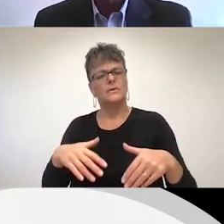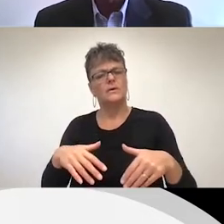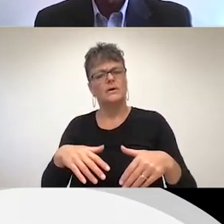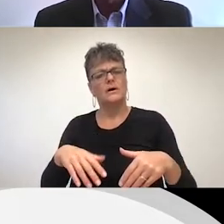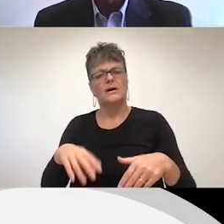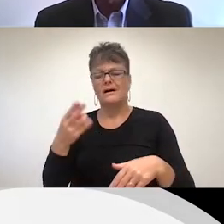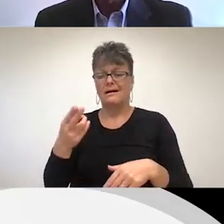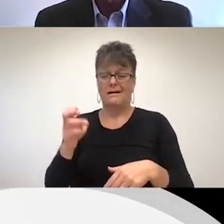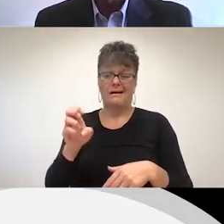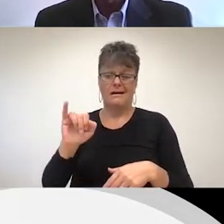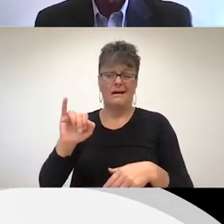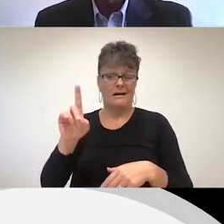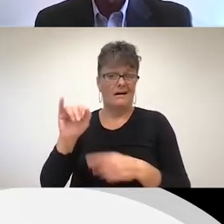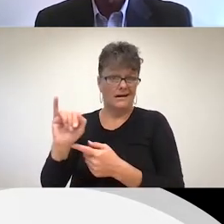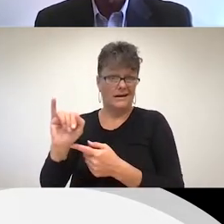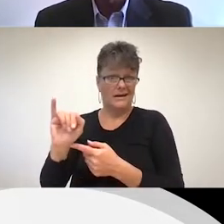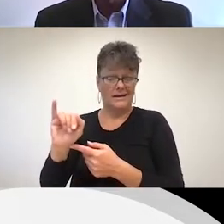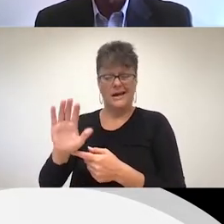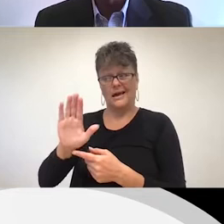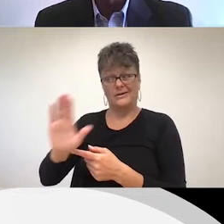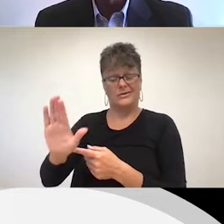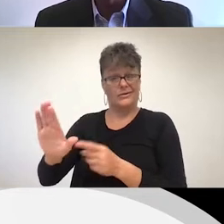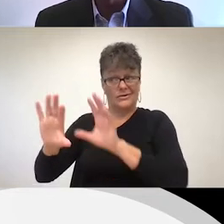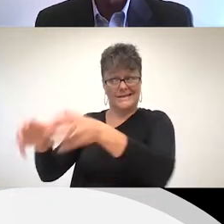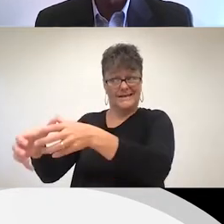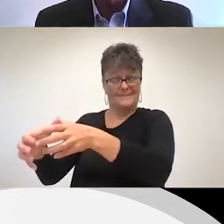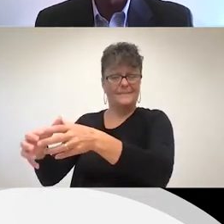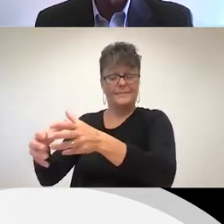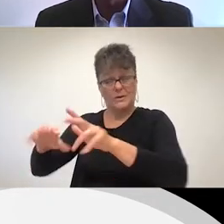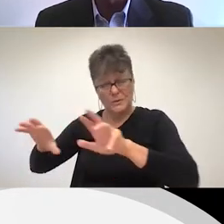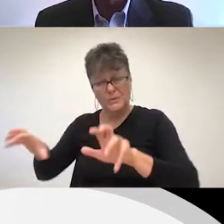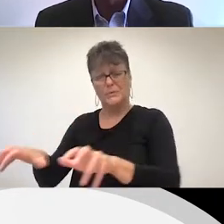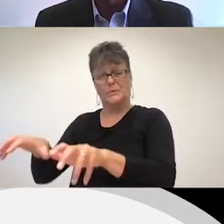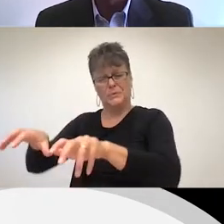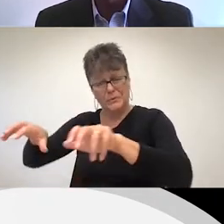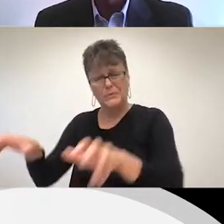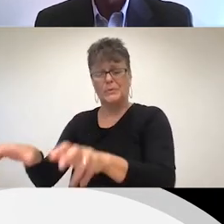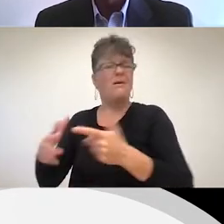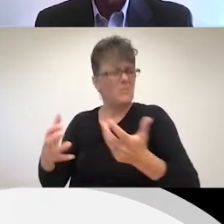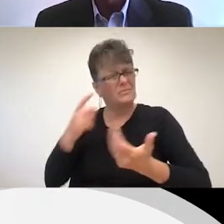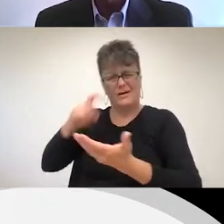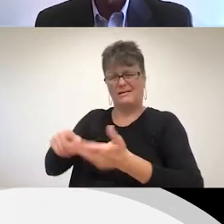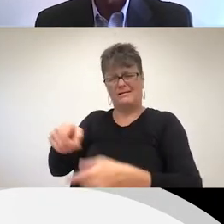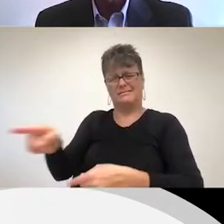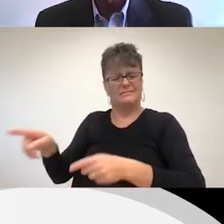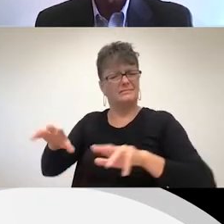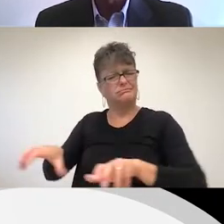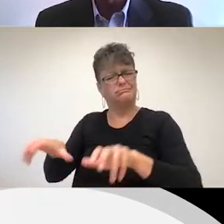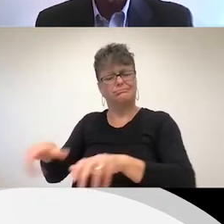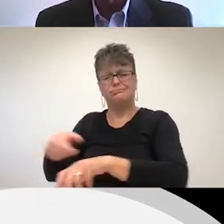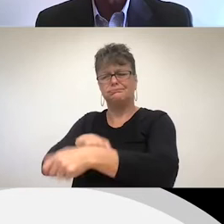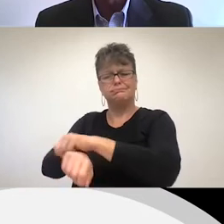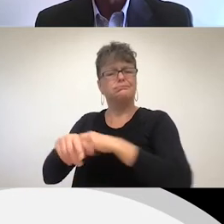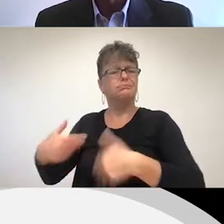by Heidi and her colleagues in support of the Teaching and Learning Exchange, TLX. And it's